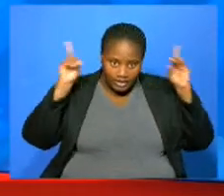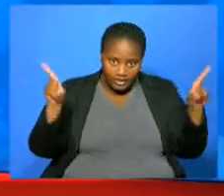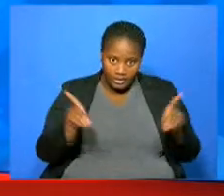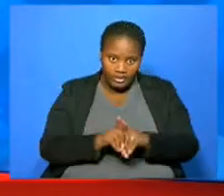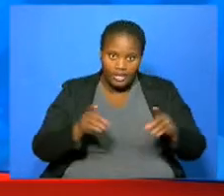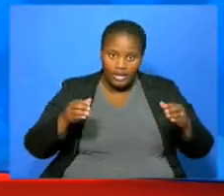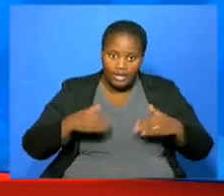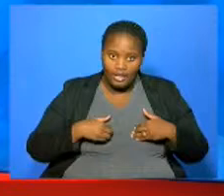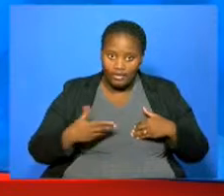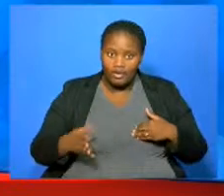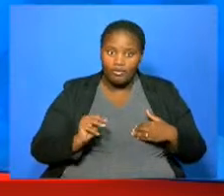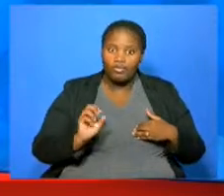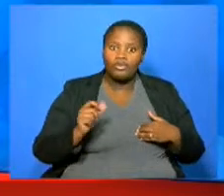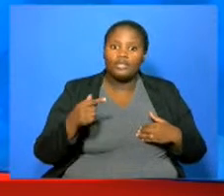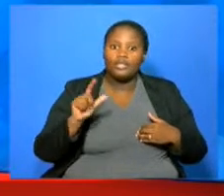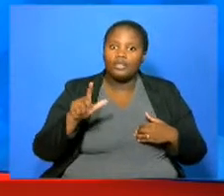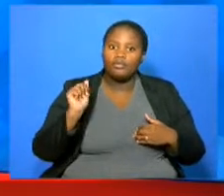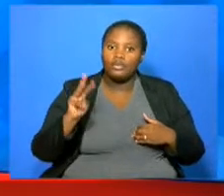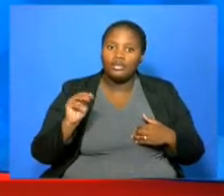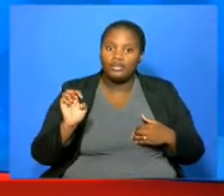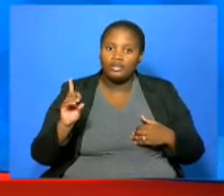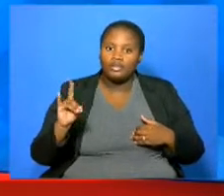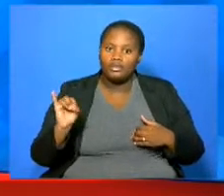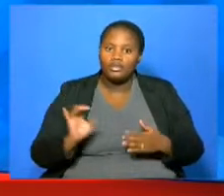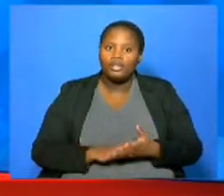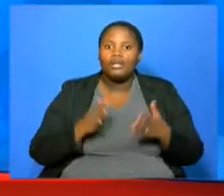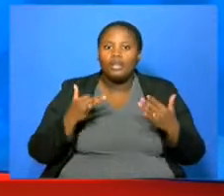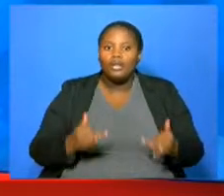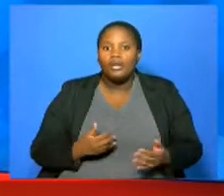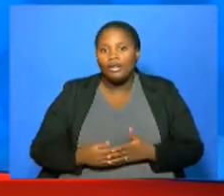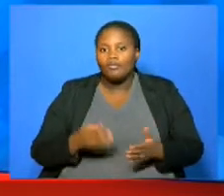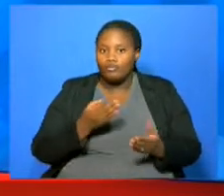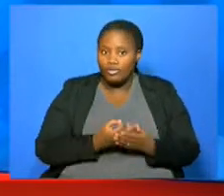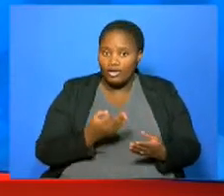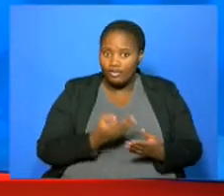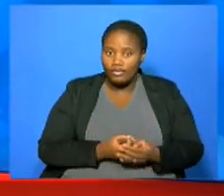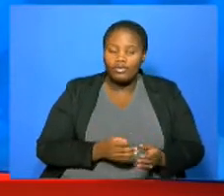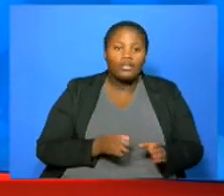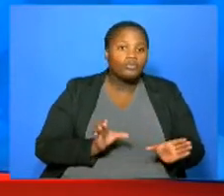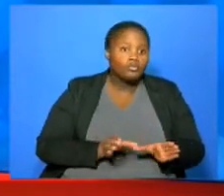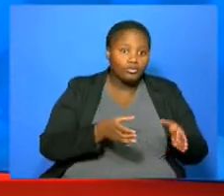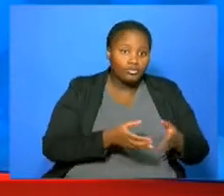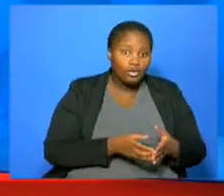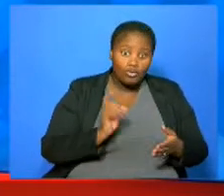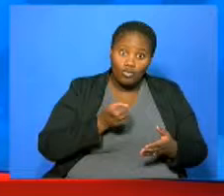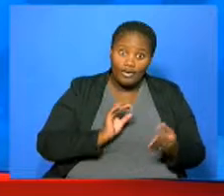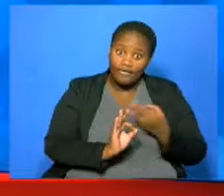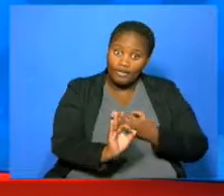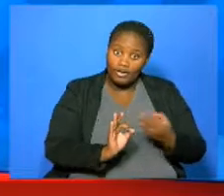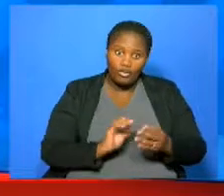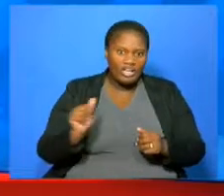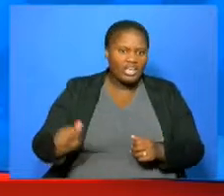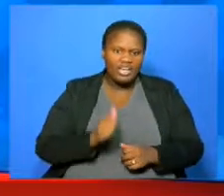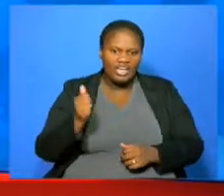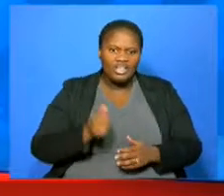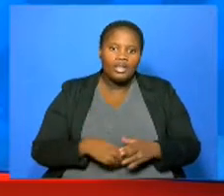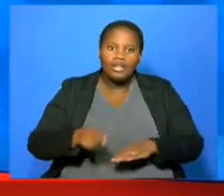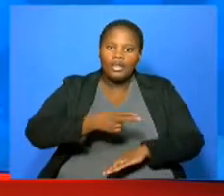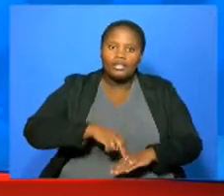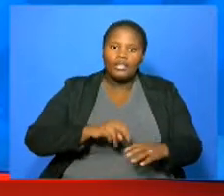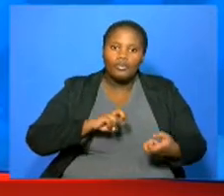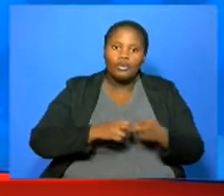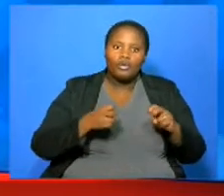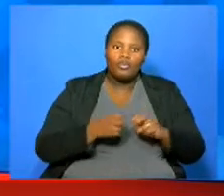up the Motlamedi Disaster Emergency Fund to respond to any national tragedy. President